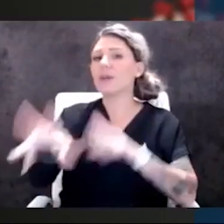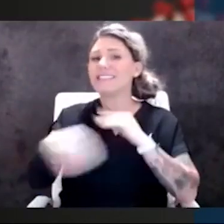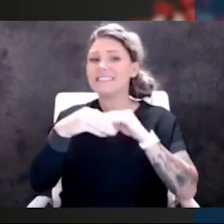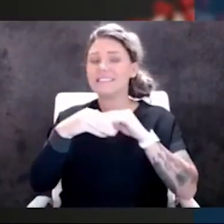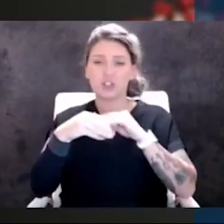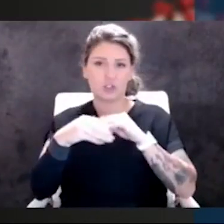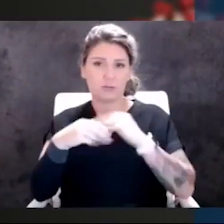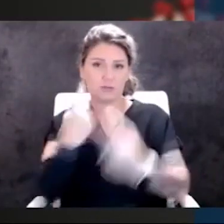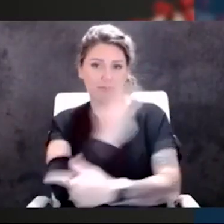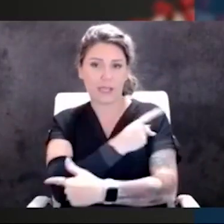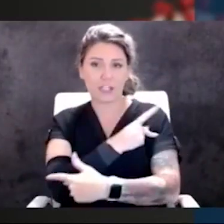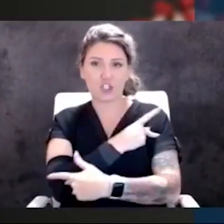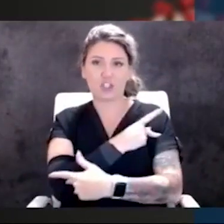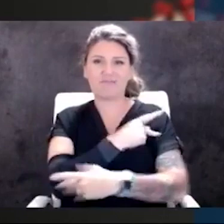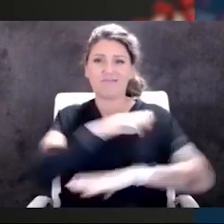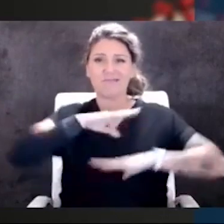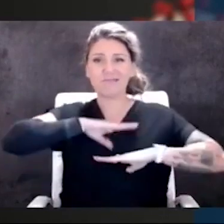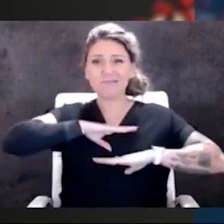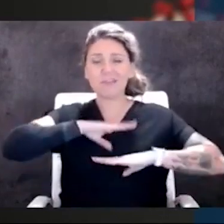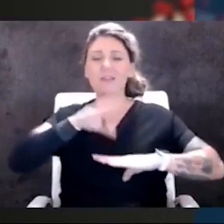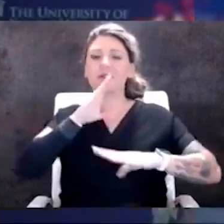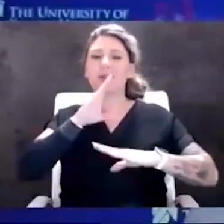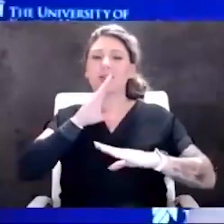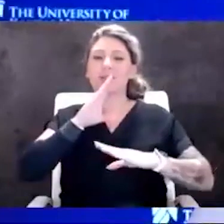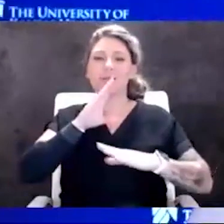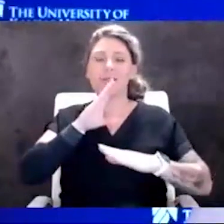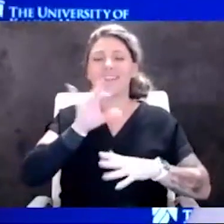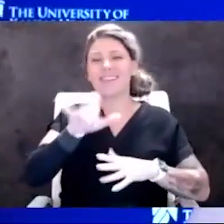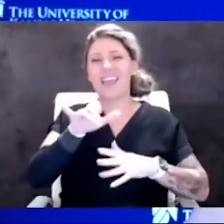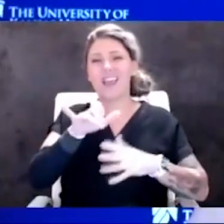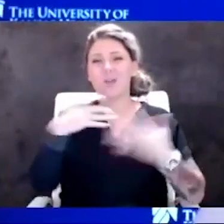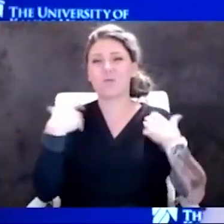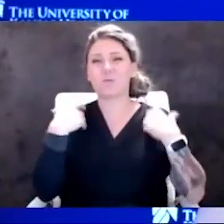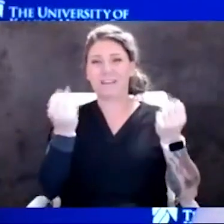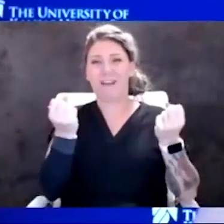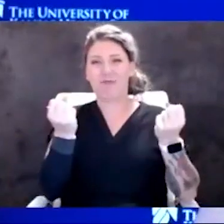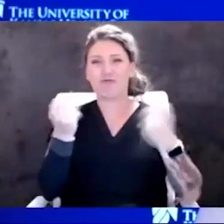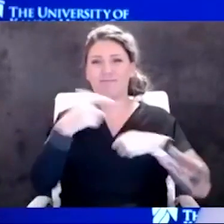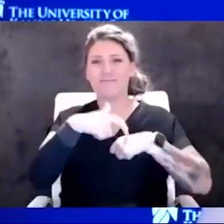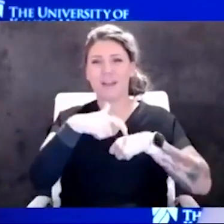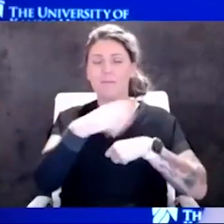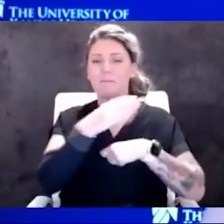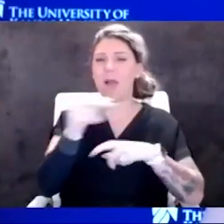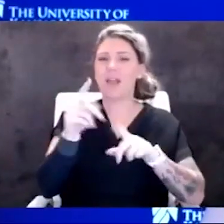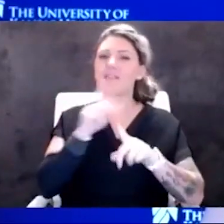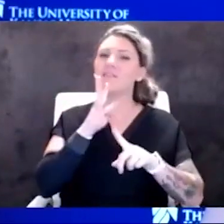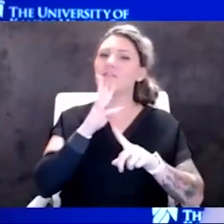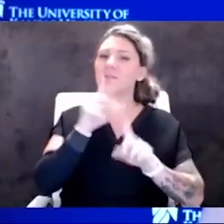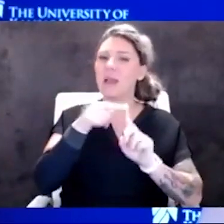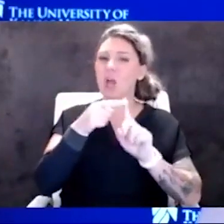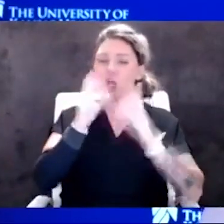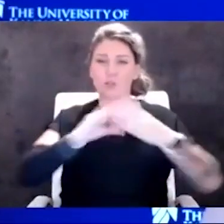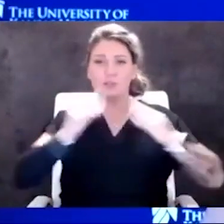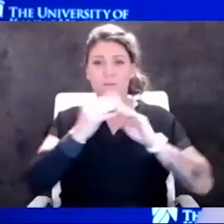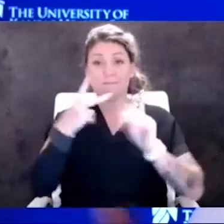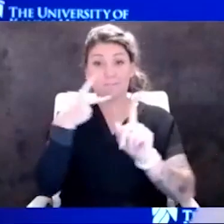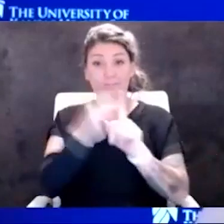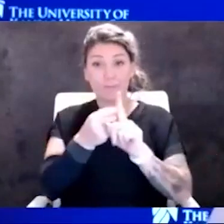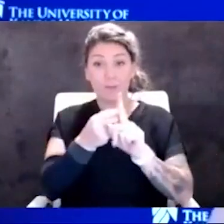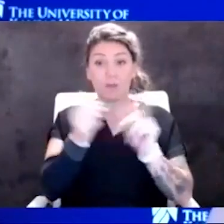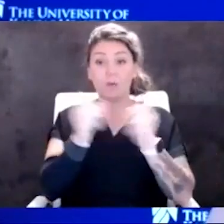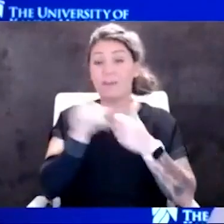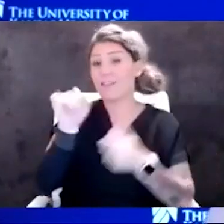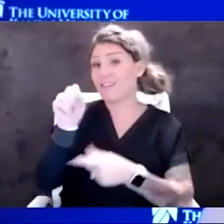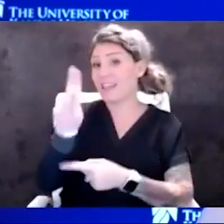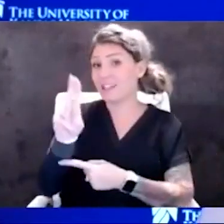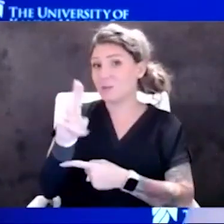met that recovery criteria, but I think the story is about the vaccinated. So in our ICUs, one of